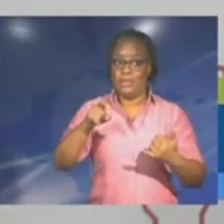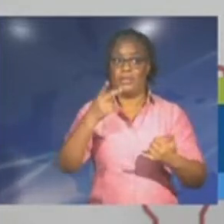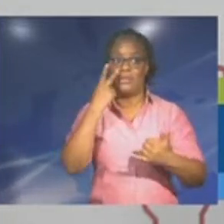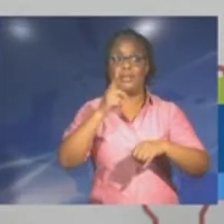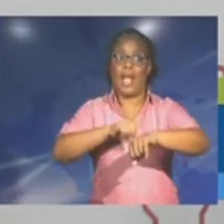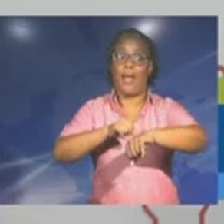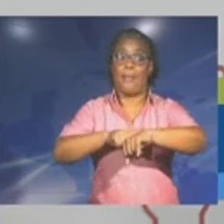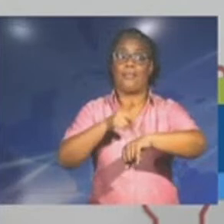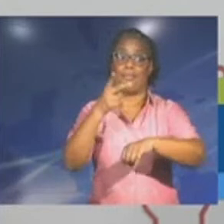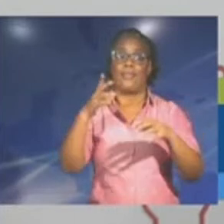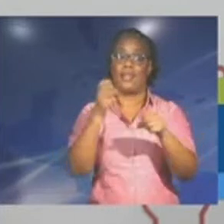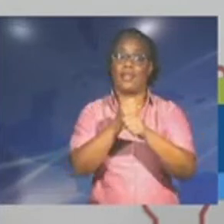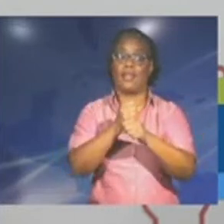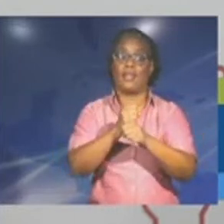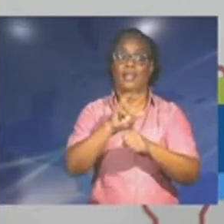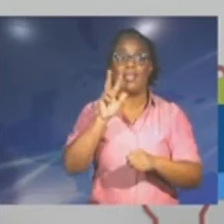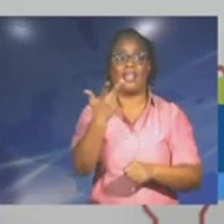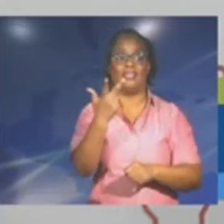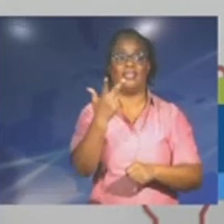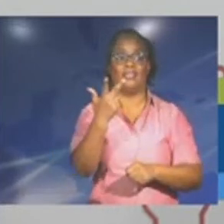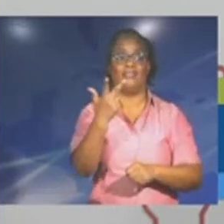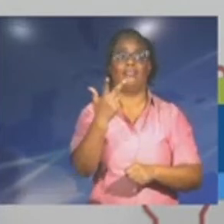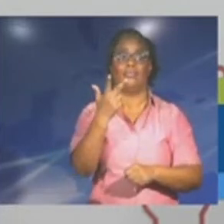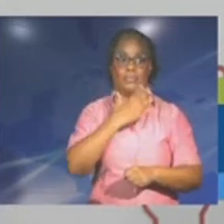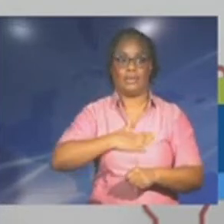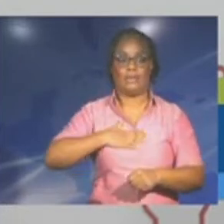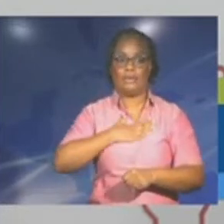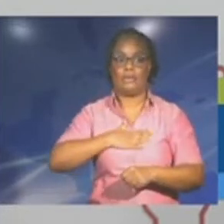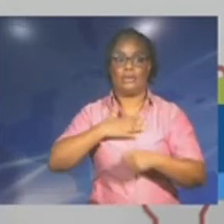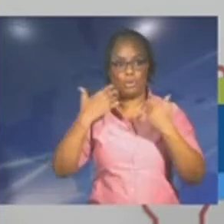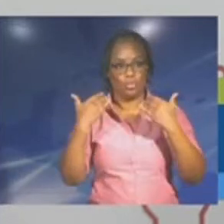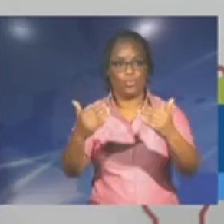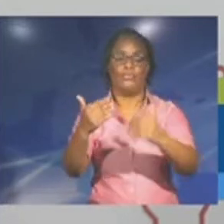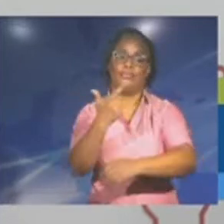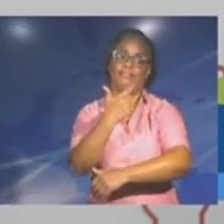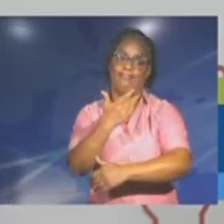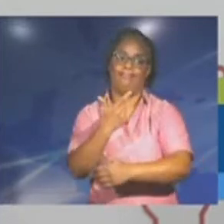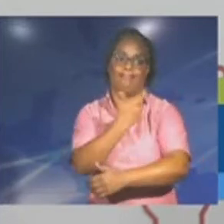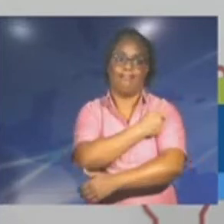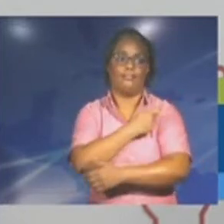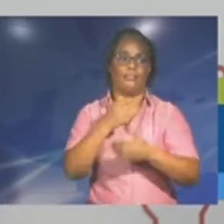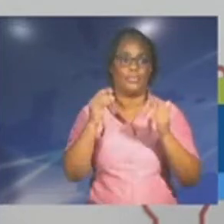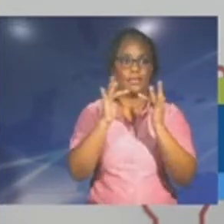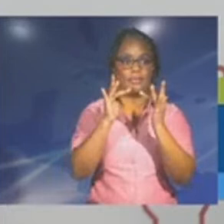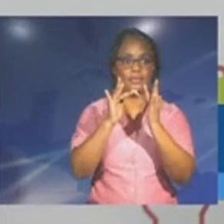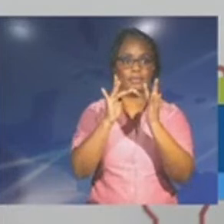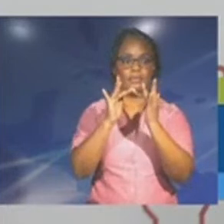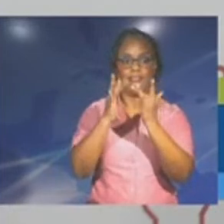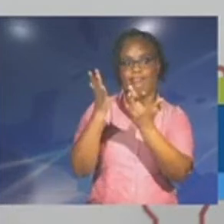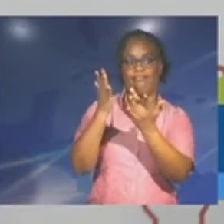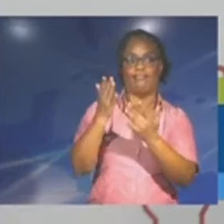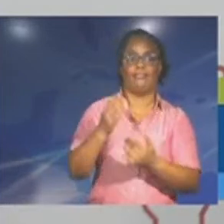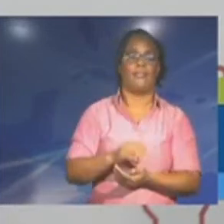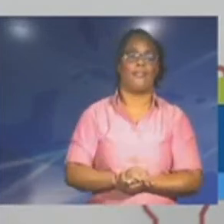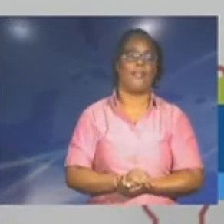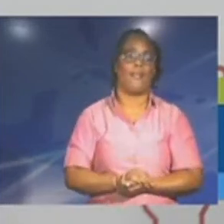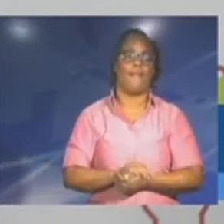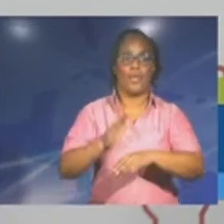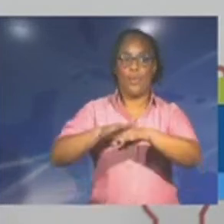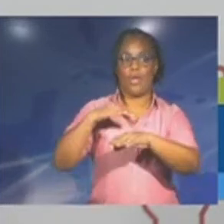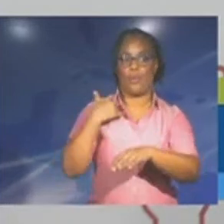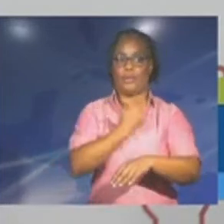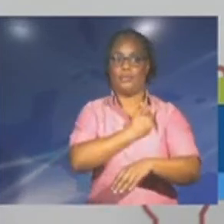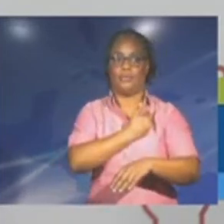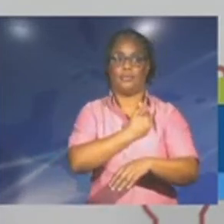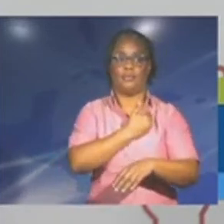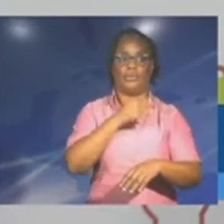us at health.gov.tt or on our social media pages for accurate and up-to-date